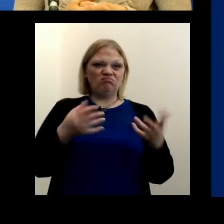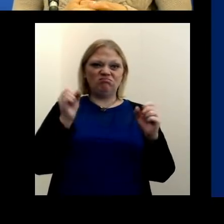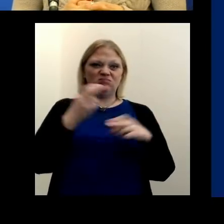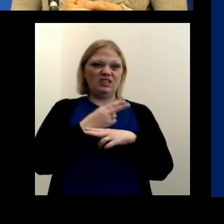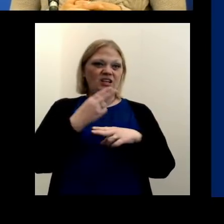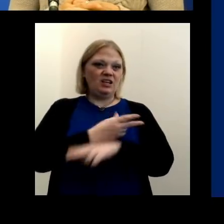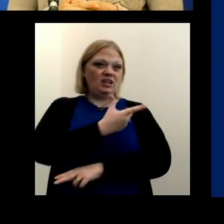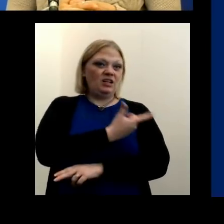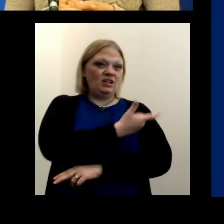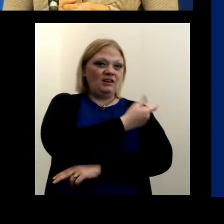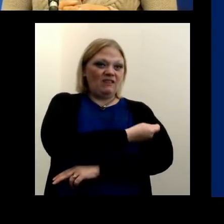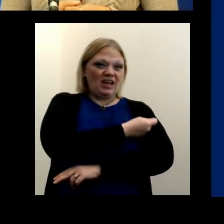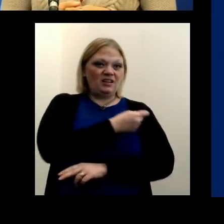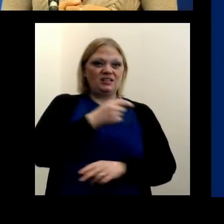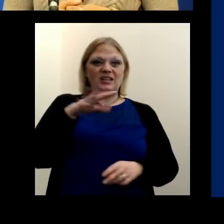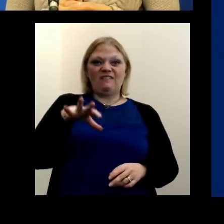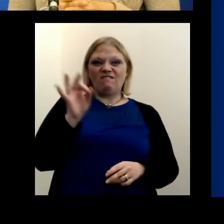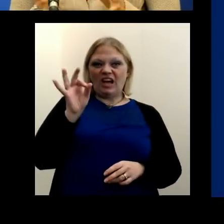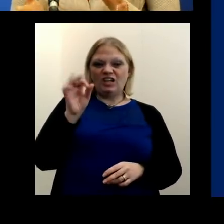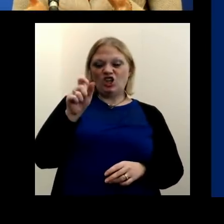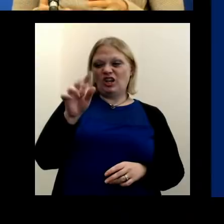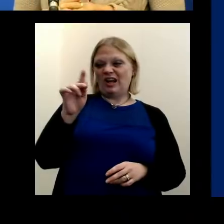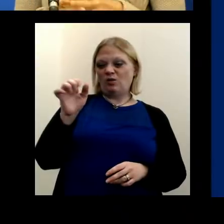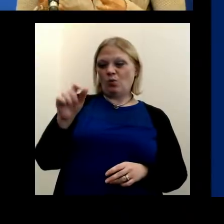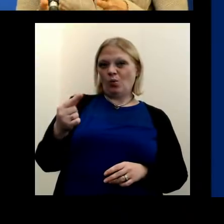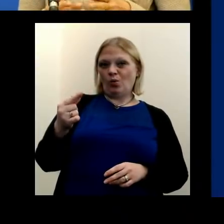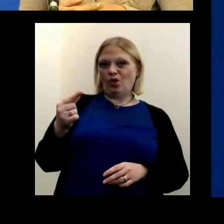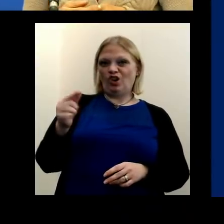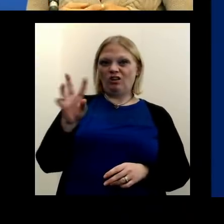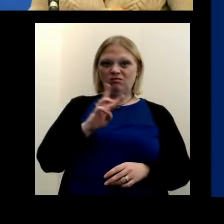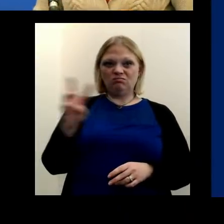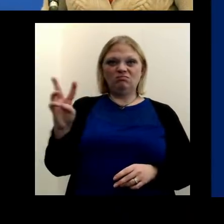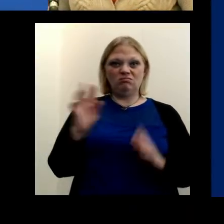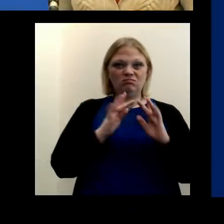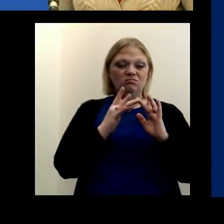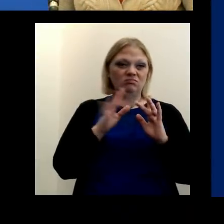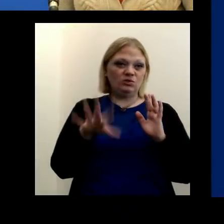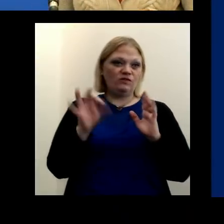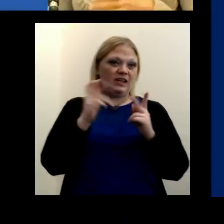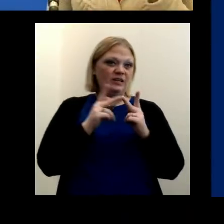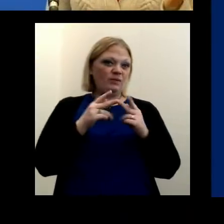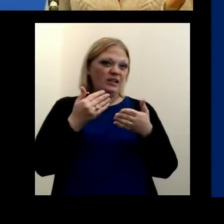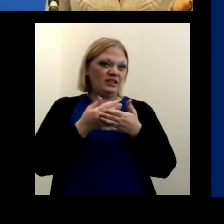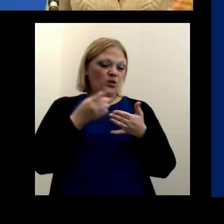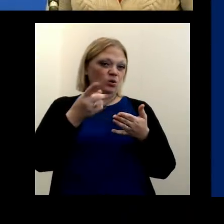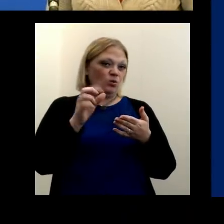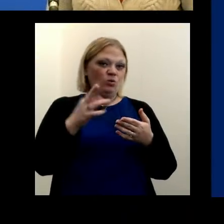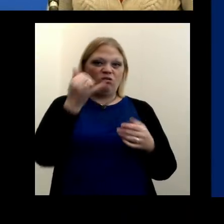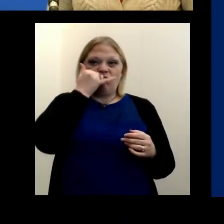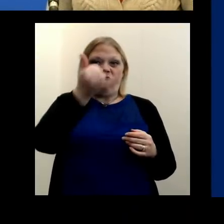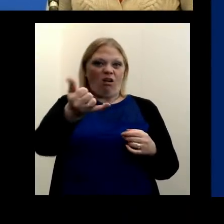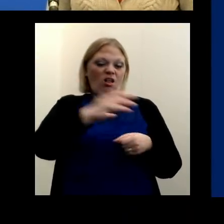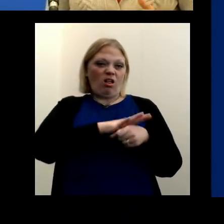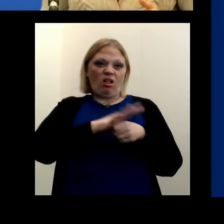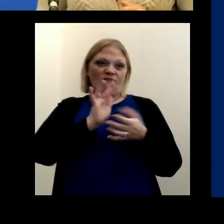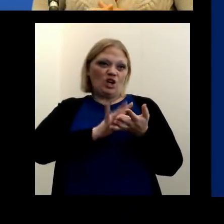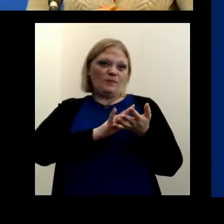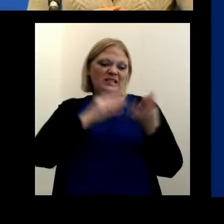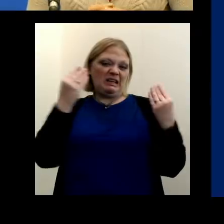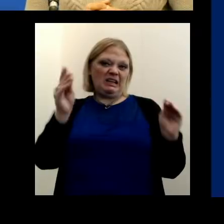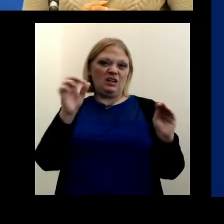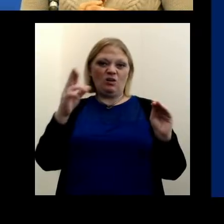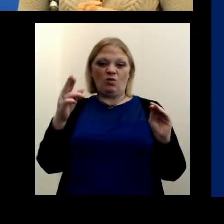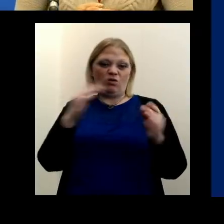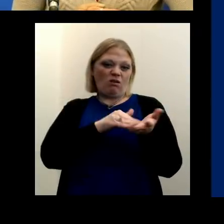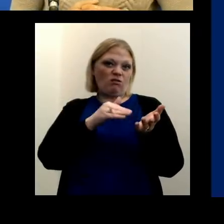the vaccinefinder.org tool to online to find a place near you, or you can just call your local pharmacy or